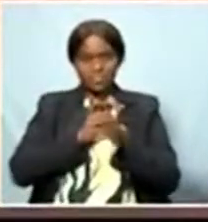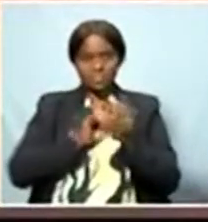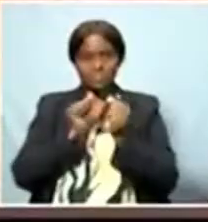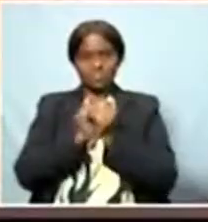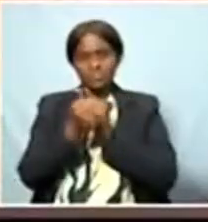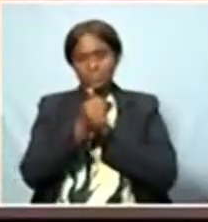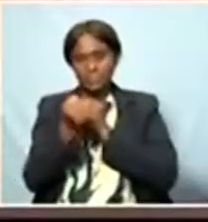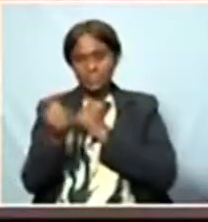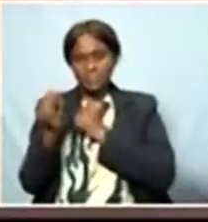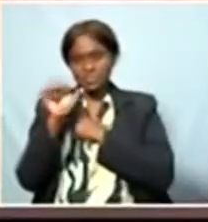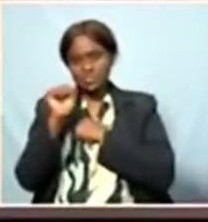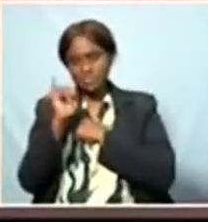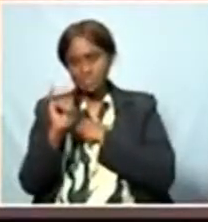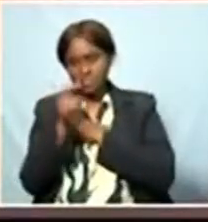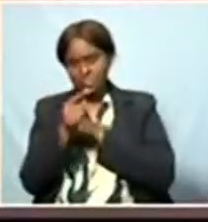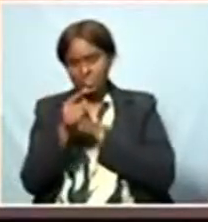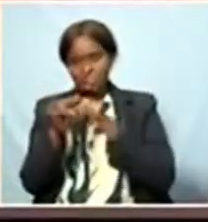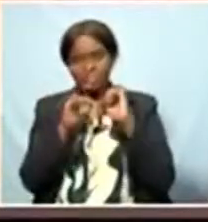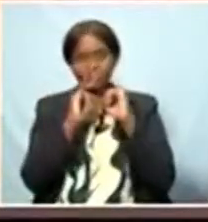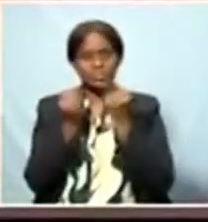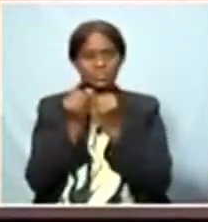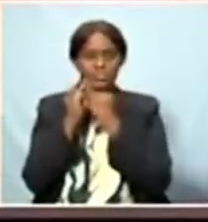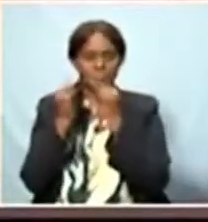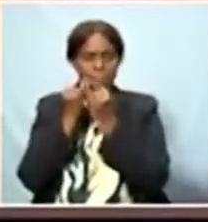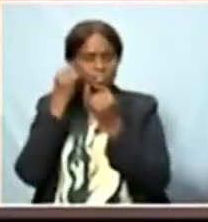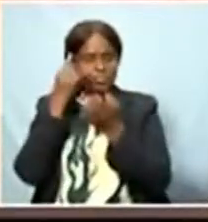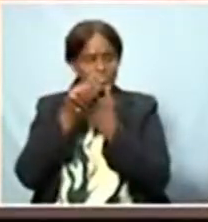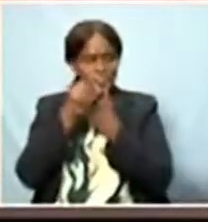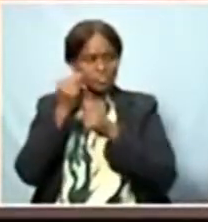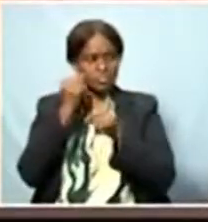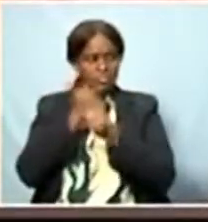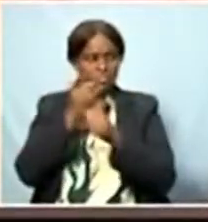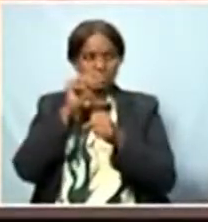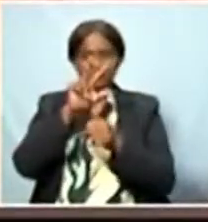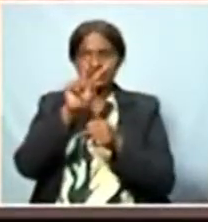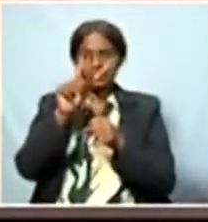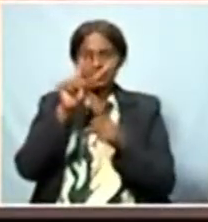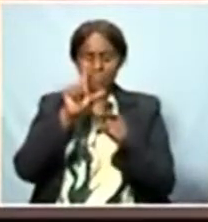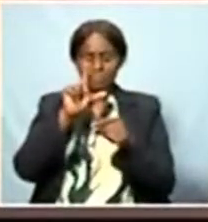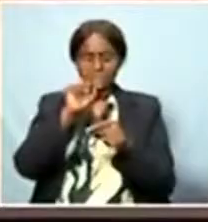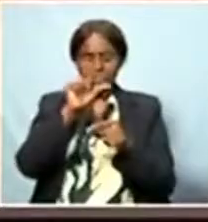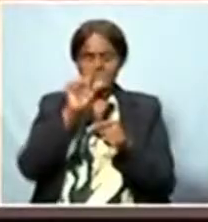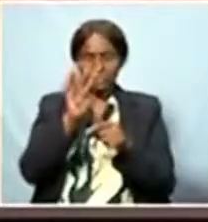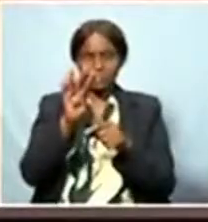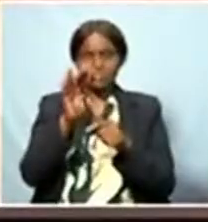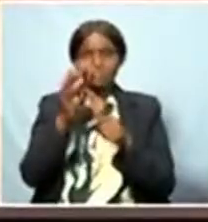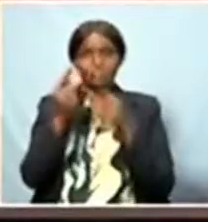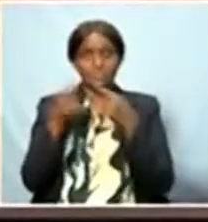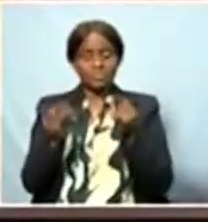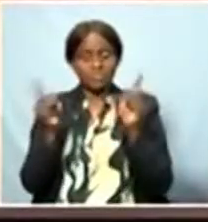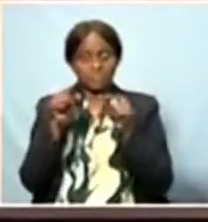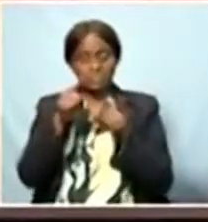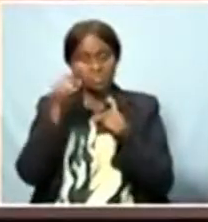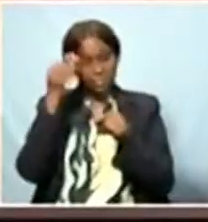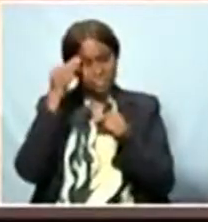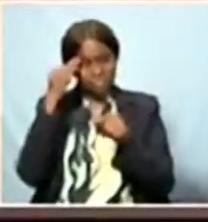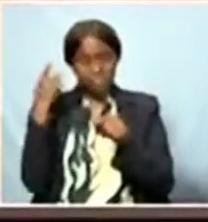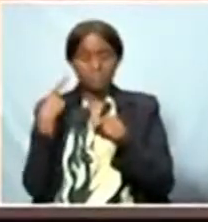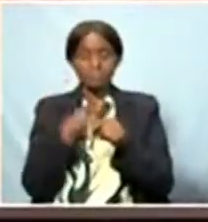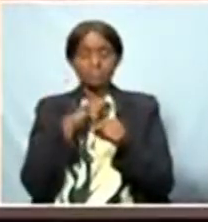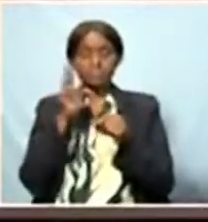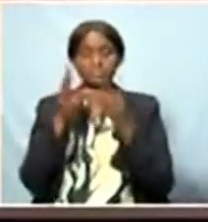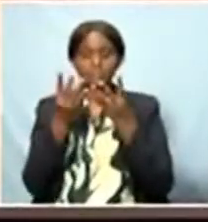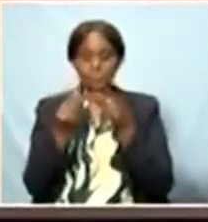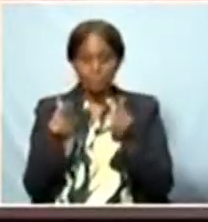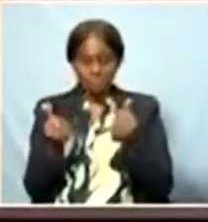statutory institutions for the financial year ended 31st December 2024 coming? As you know, Parliament will dissolve